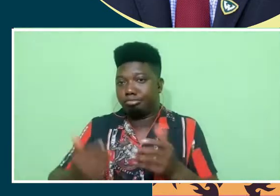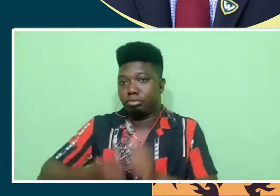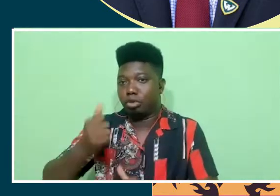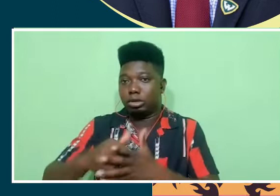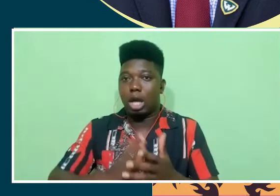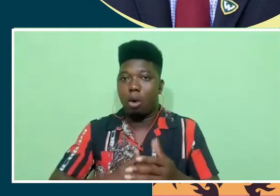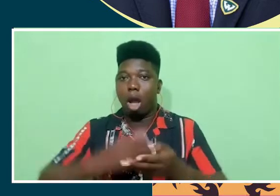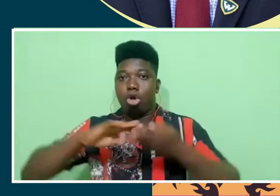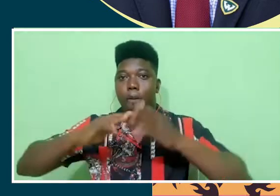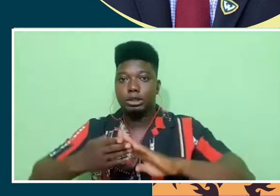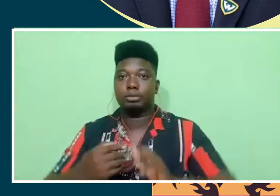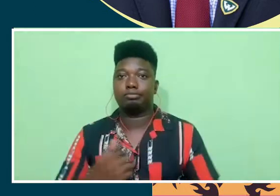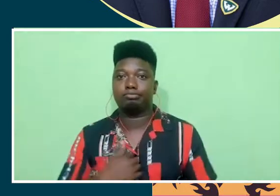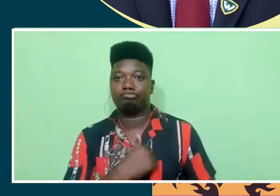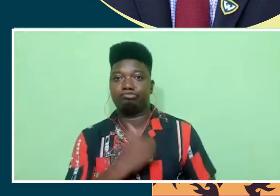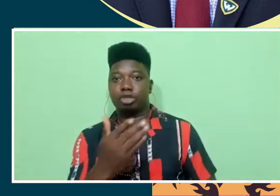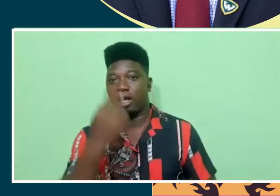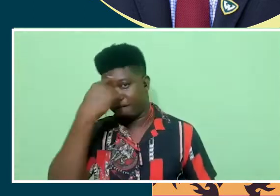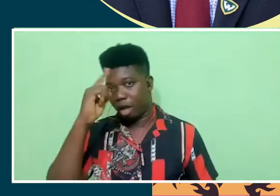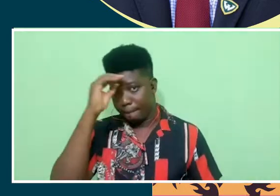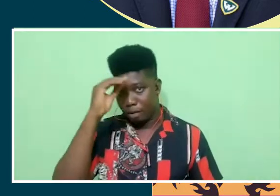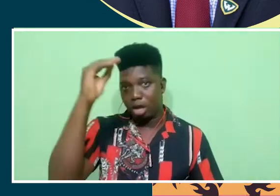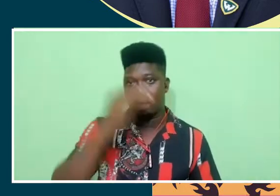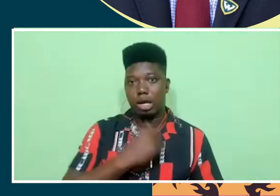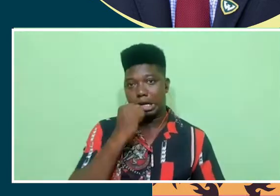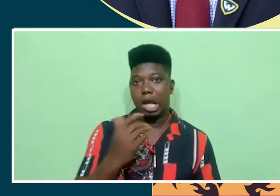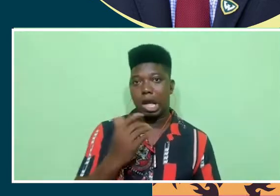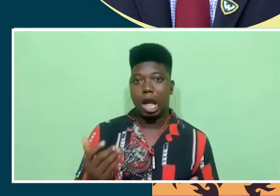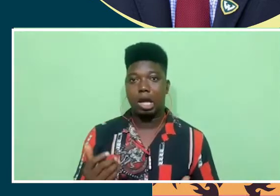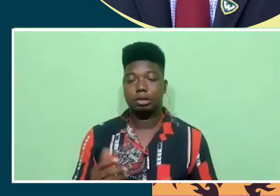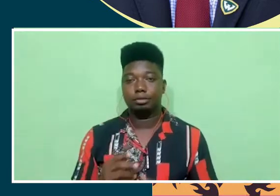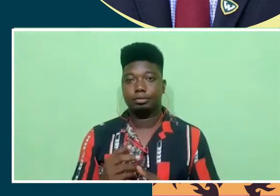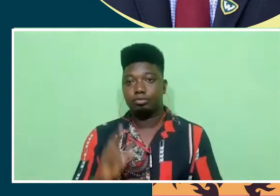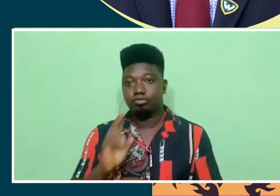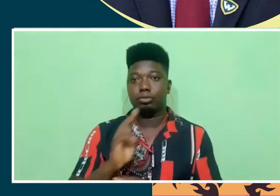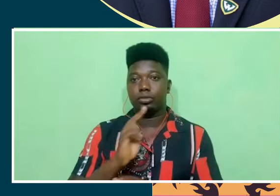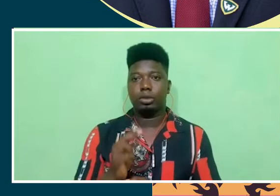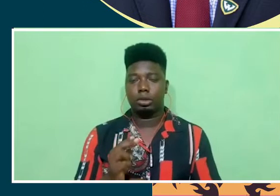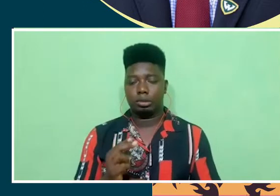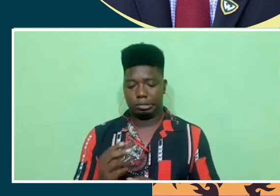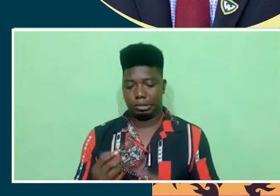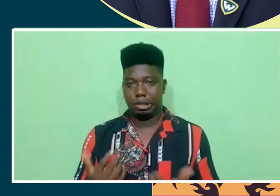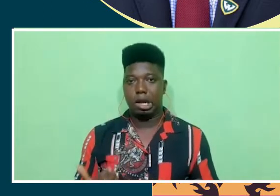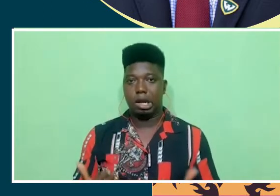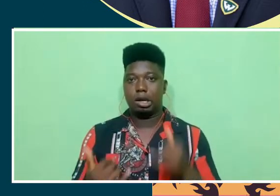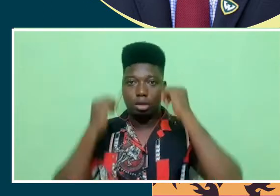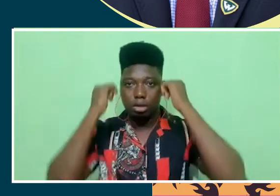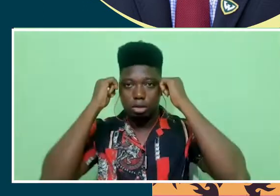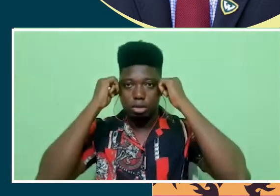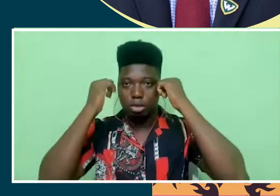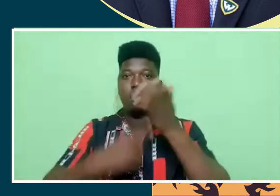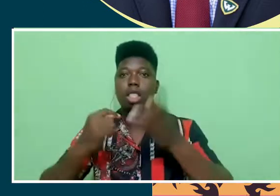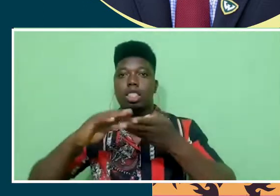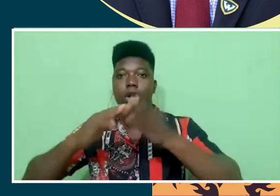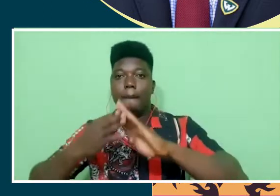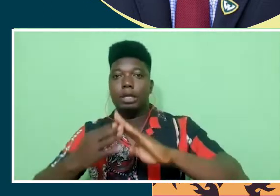and for boys, that is rarely given to boys. So now what the community is doing at the moment, they're trying